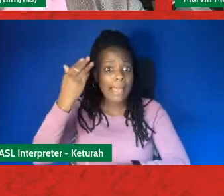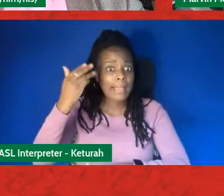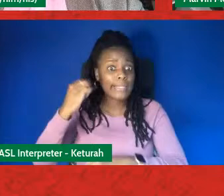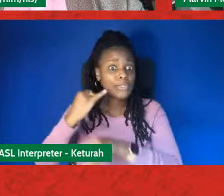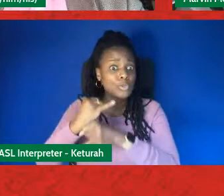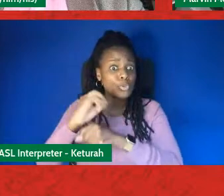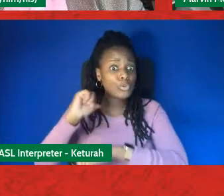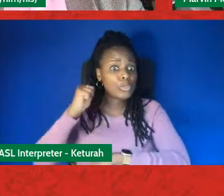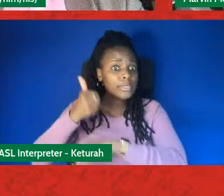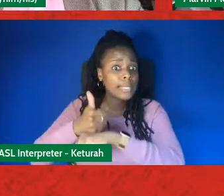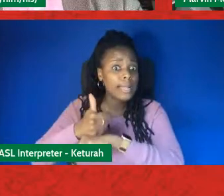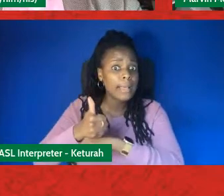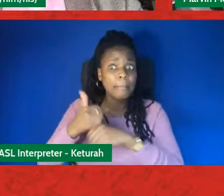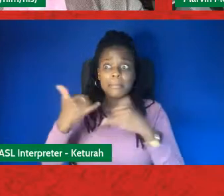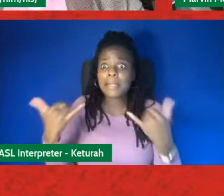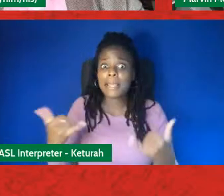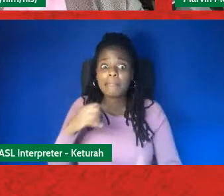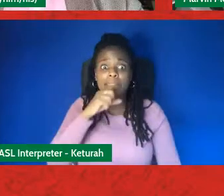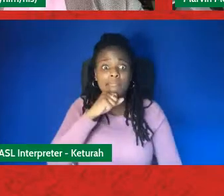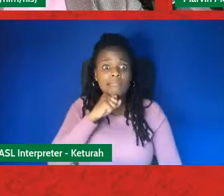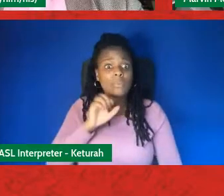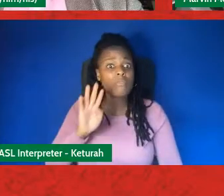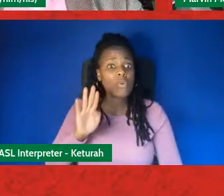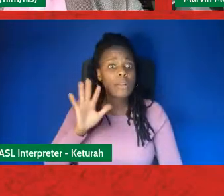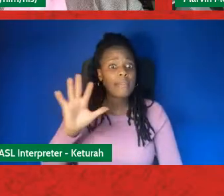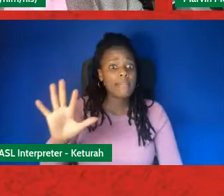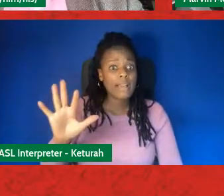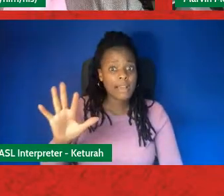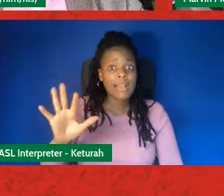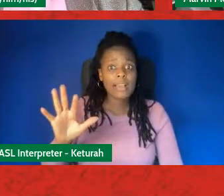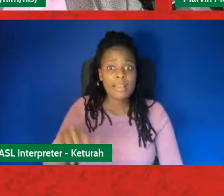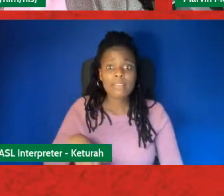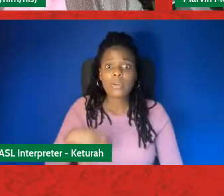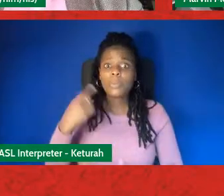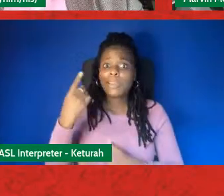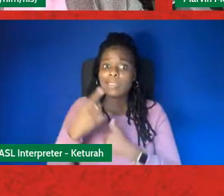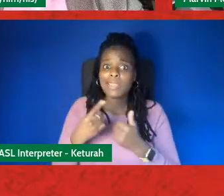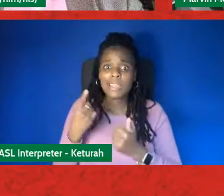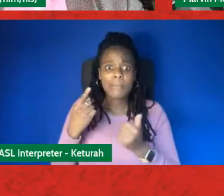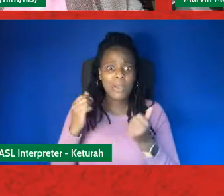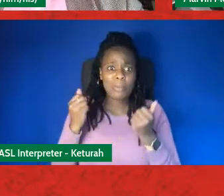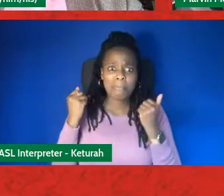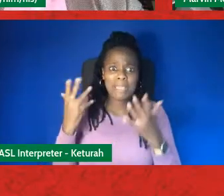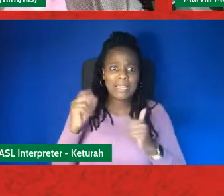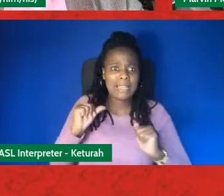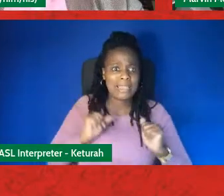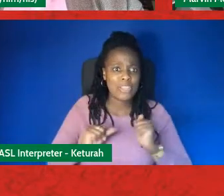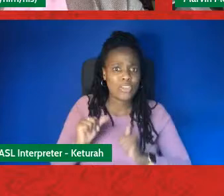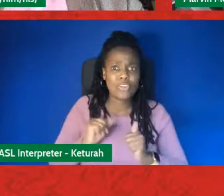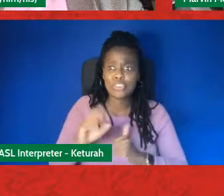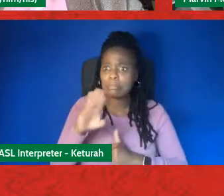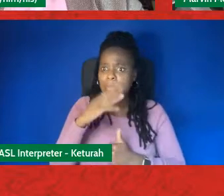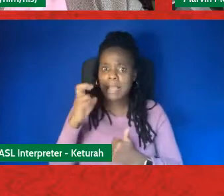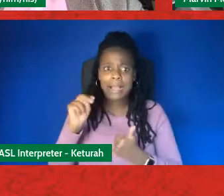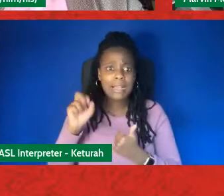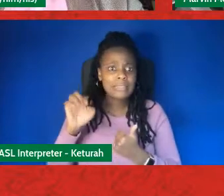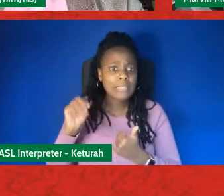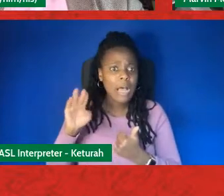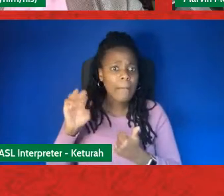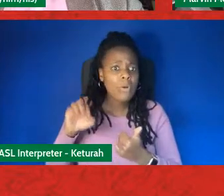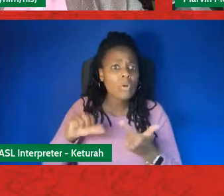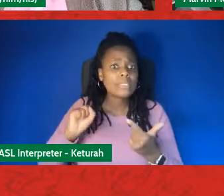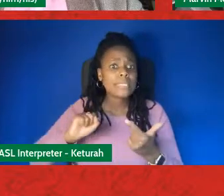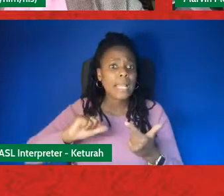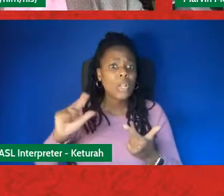at the age that we are at 45, you know, that's Crossroads Theater, Penumbra Theater Company, Black Ensemble Company, St. Louis